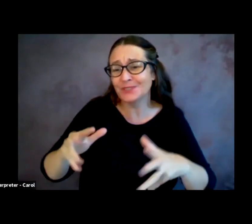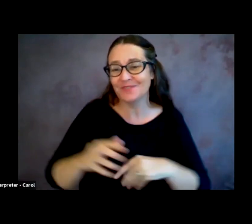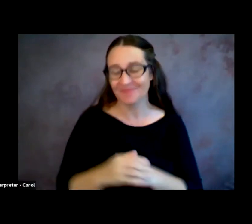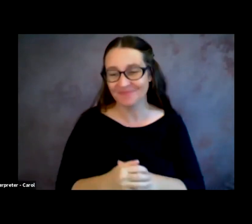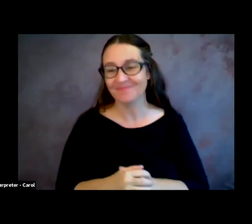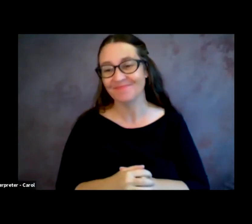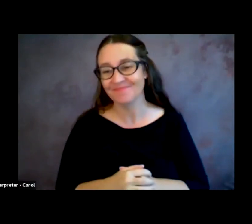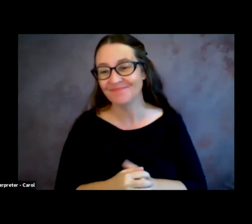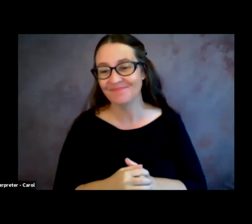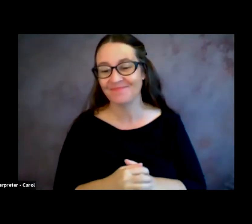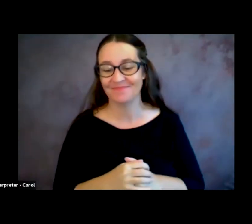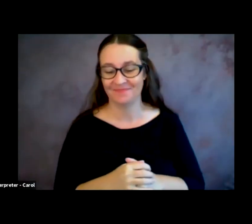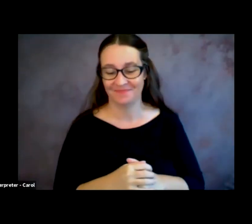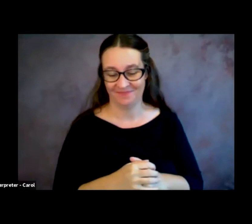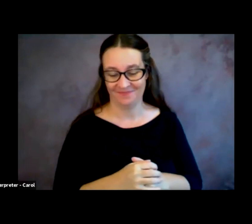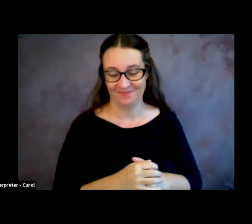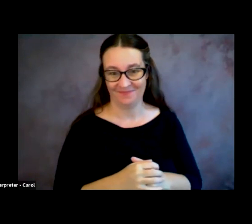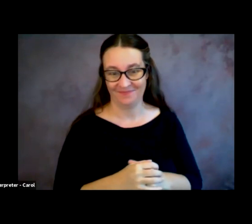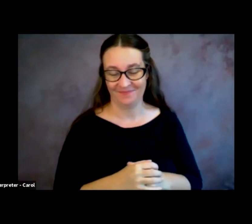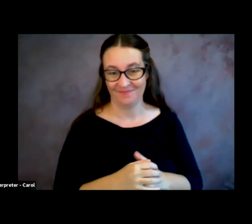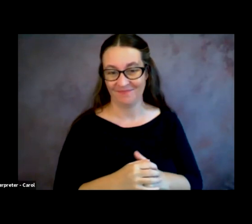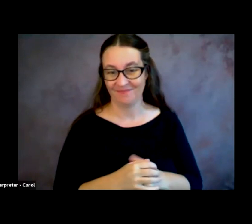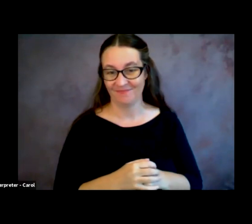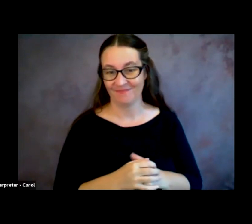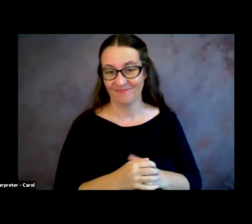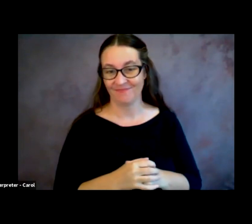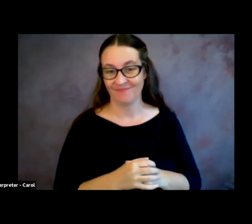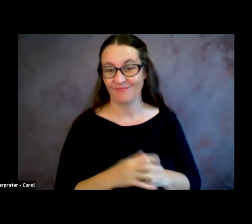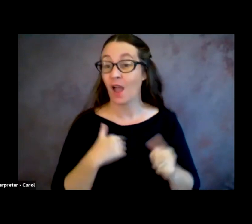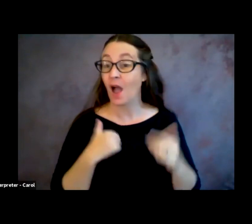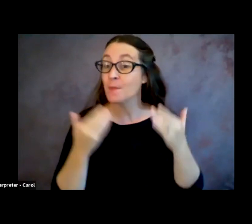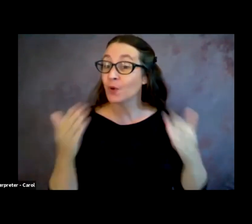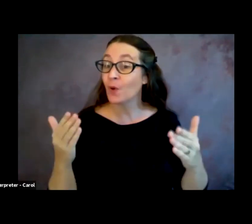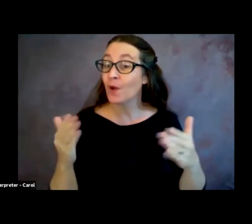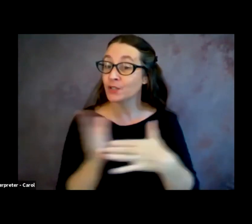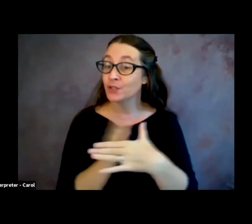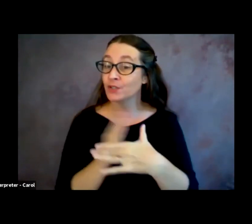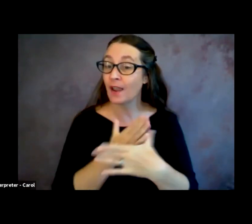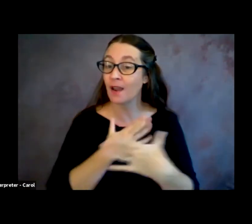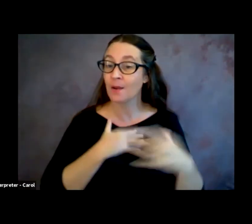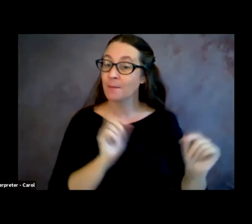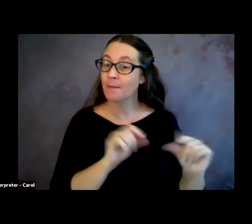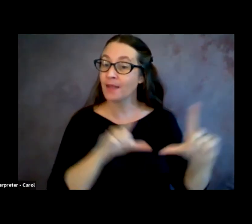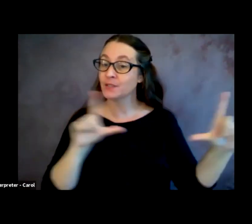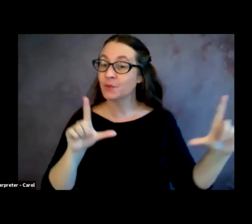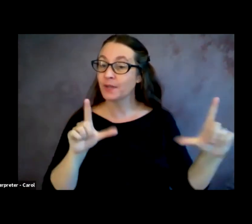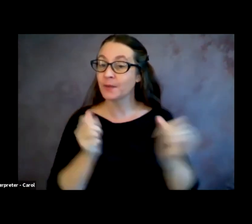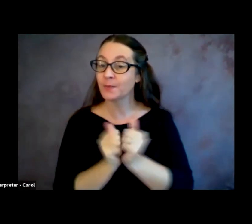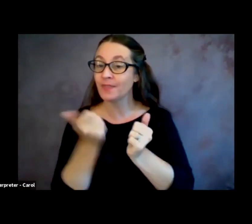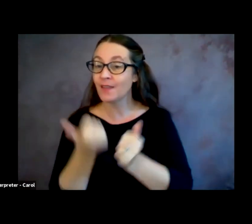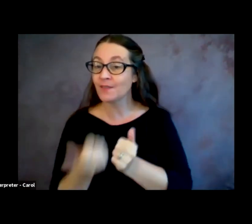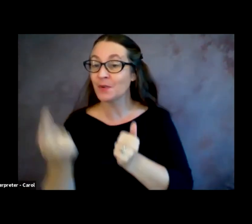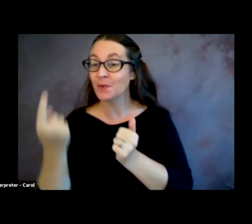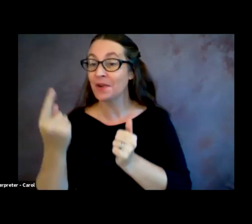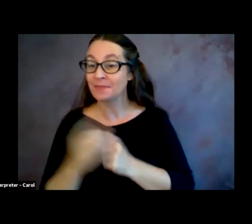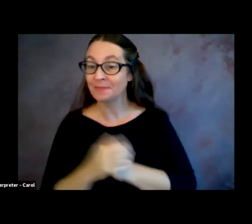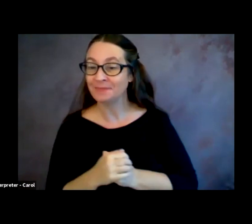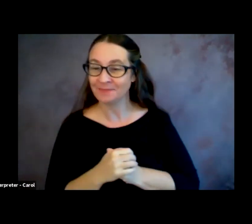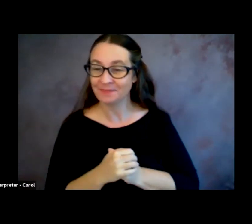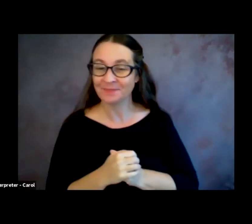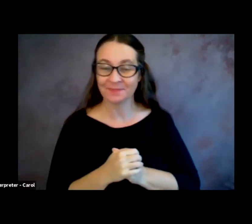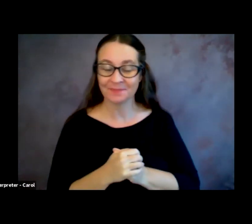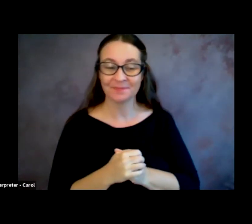So I'm going to go ahead and I'm going to share my screen with all of you, since we have some